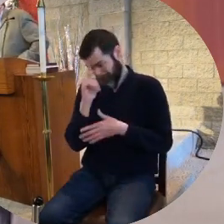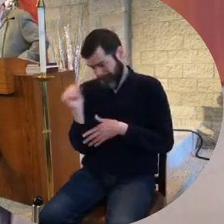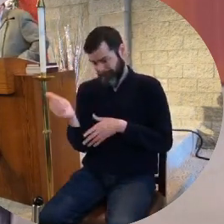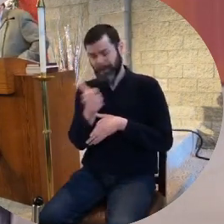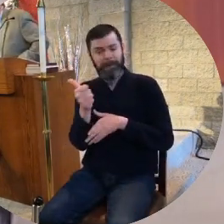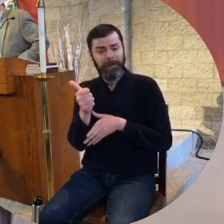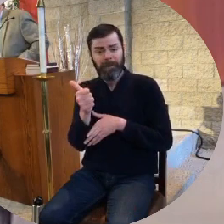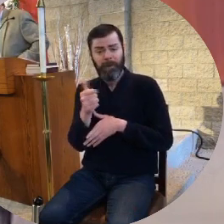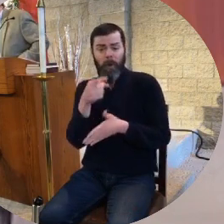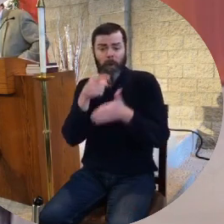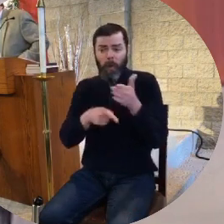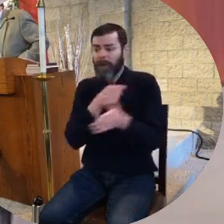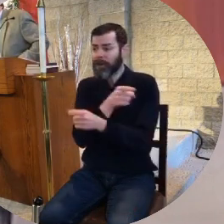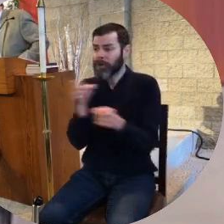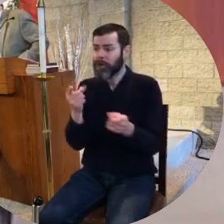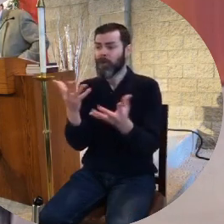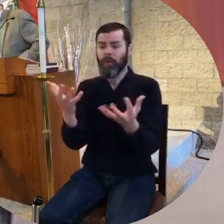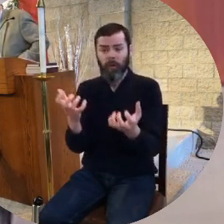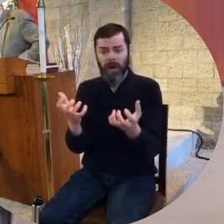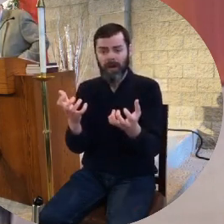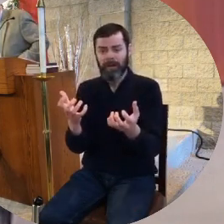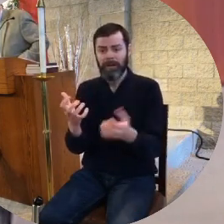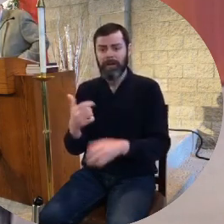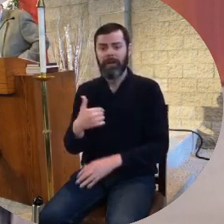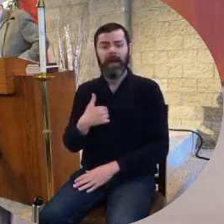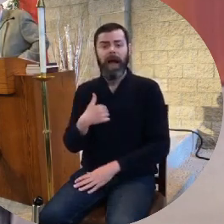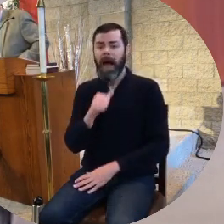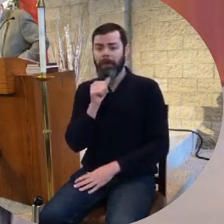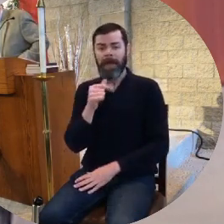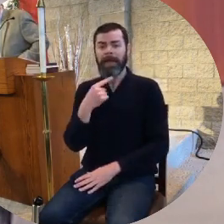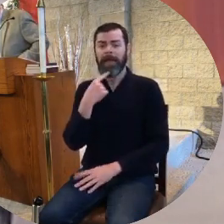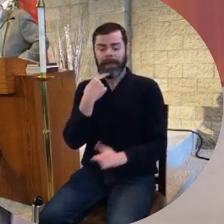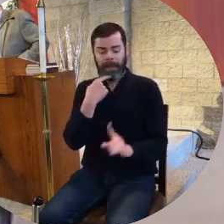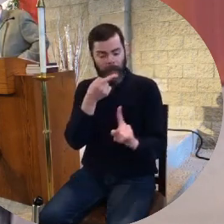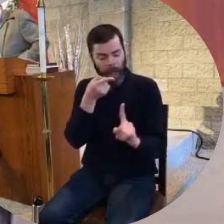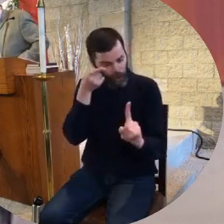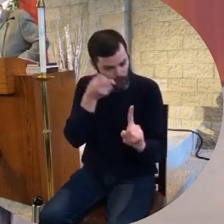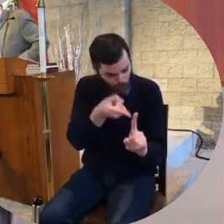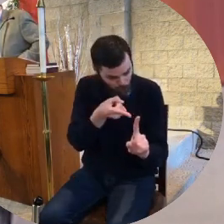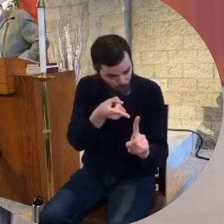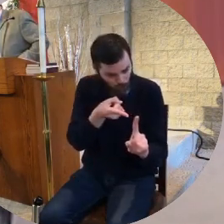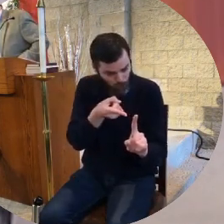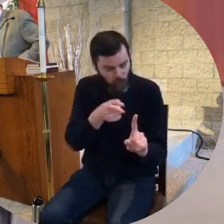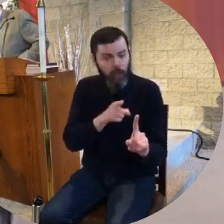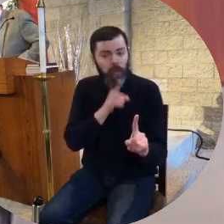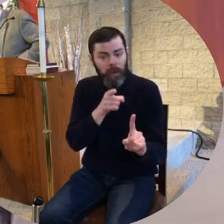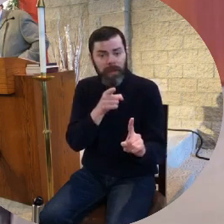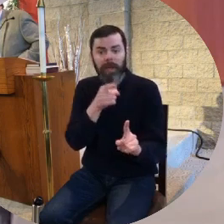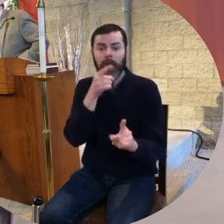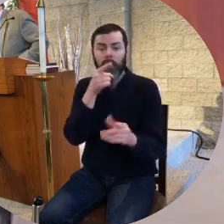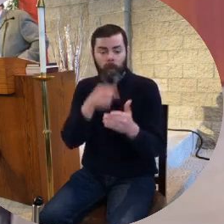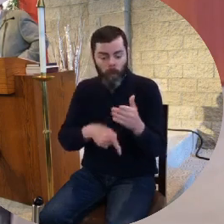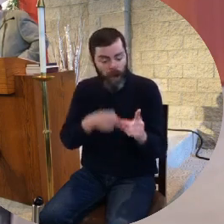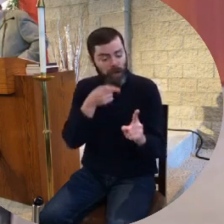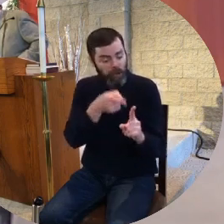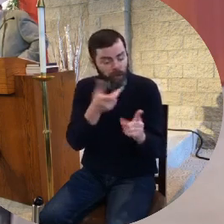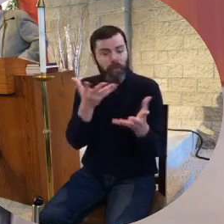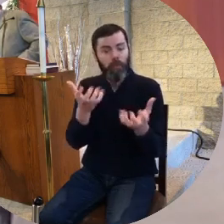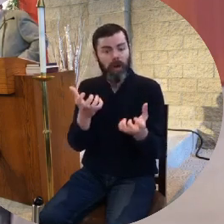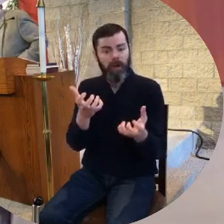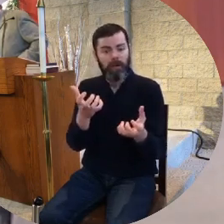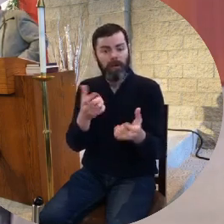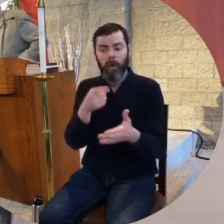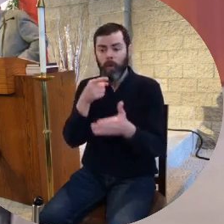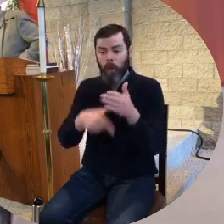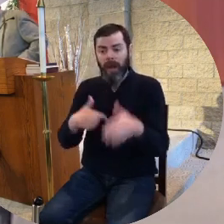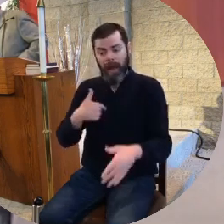So I'm not going to tell the meaning of life for you. It's what you want it to be. And it's what I want